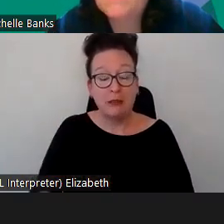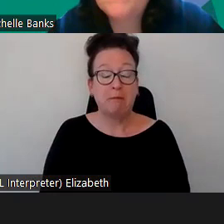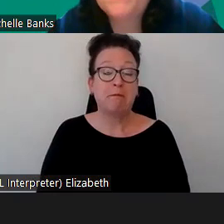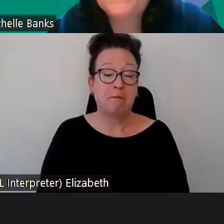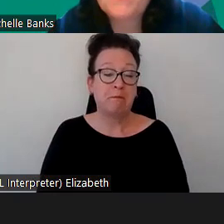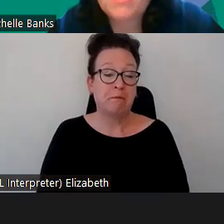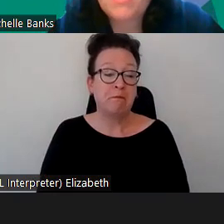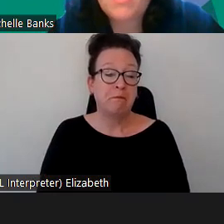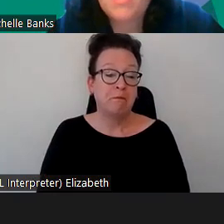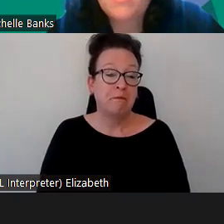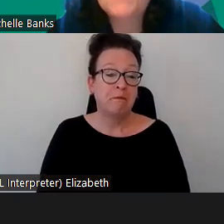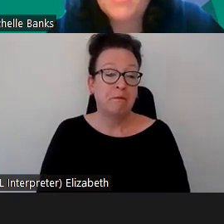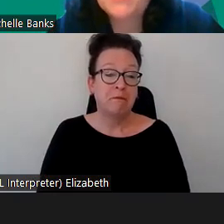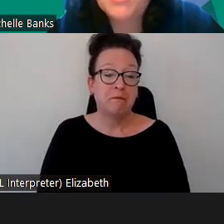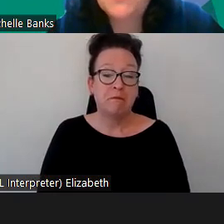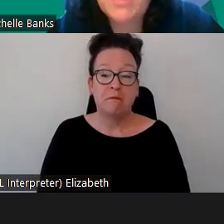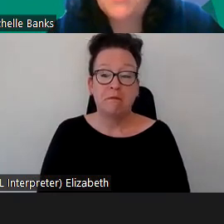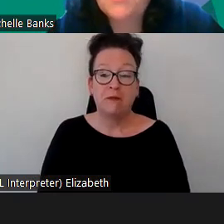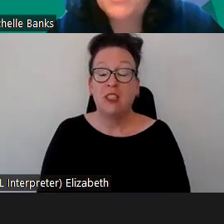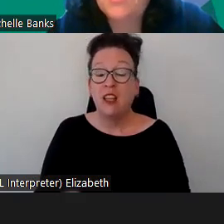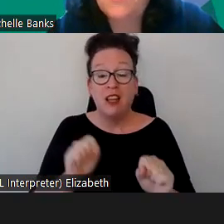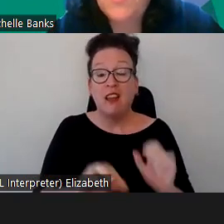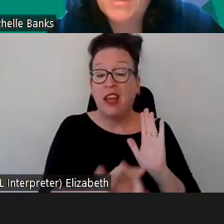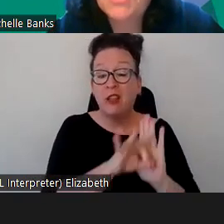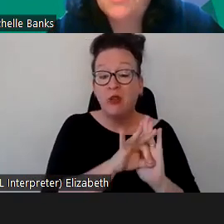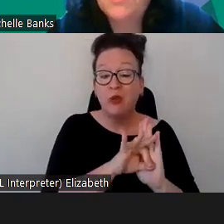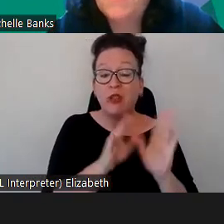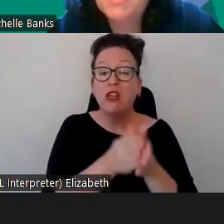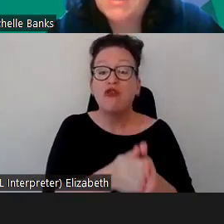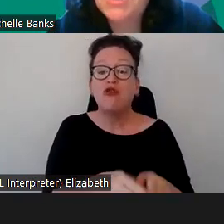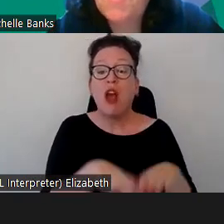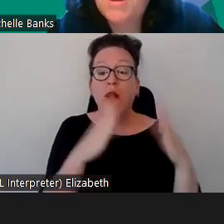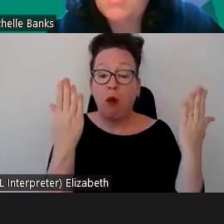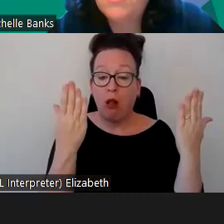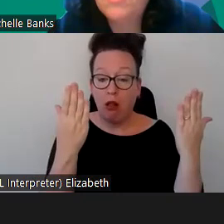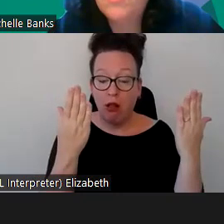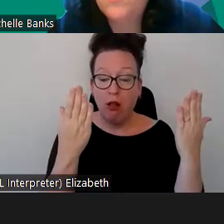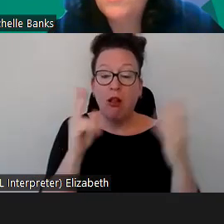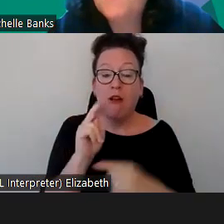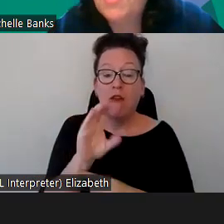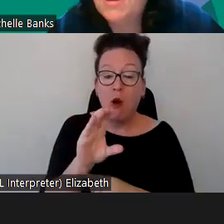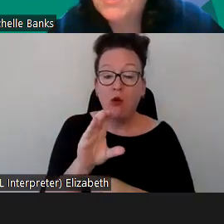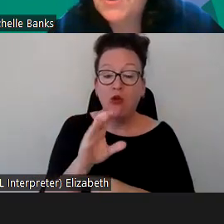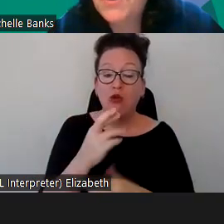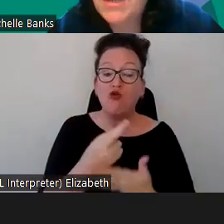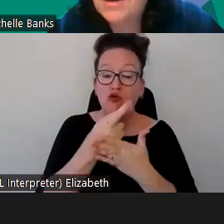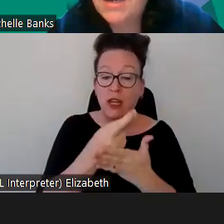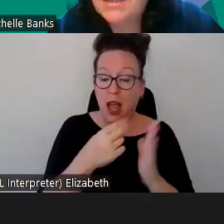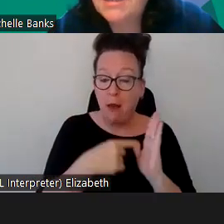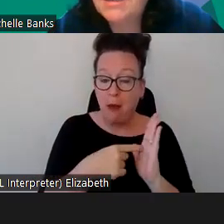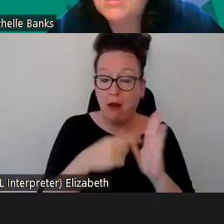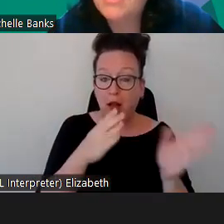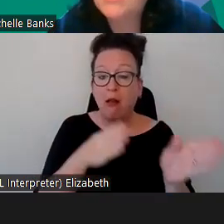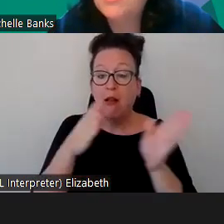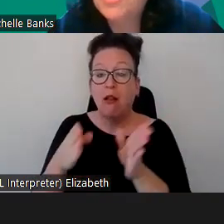Commission. They can choose either the general vocational rehabilitation model, or if they're in our service